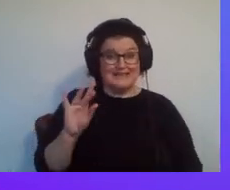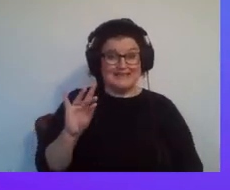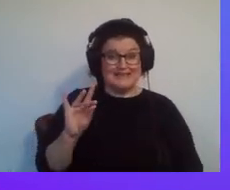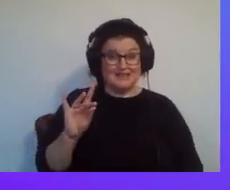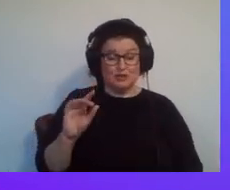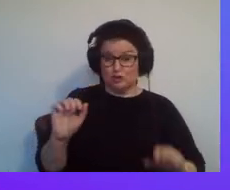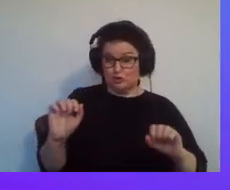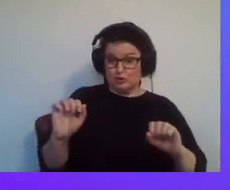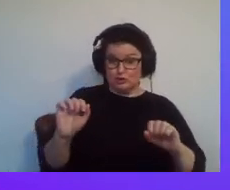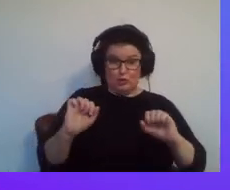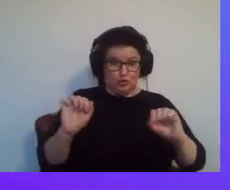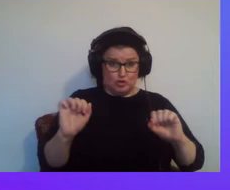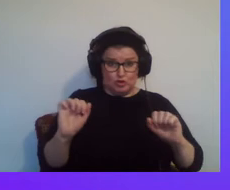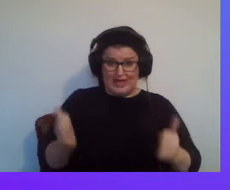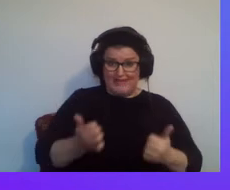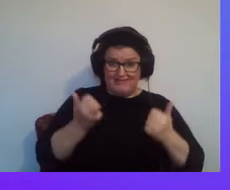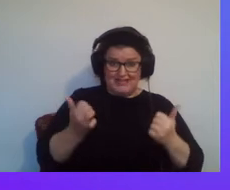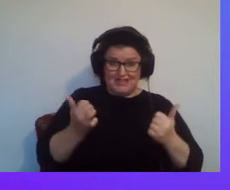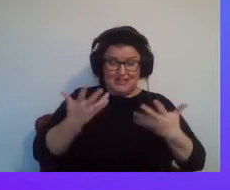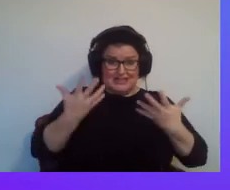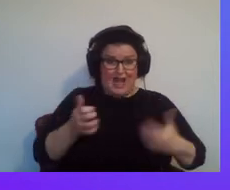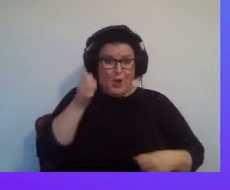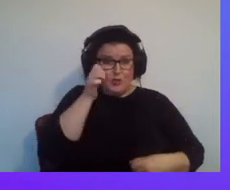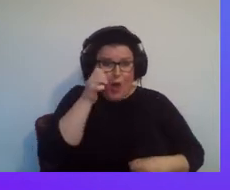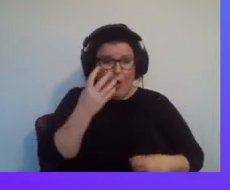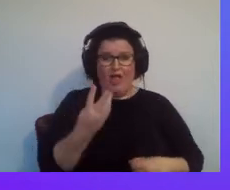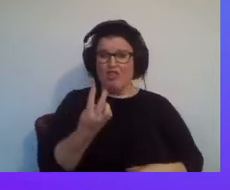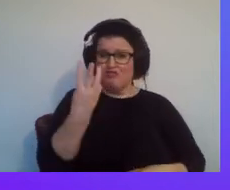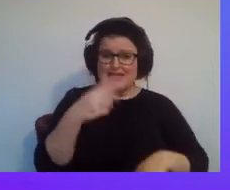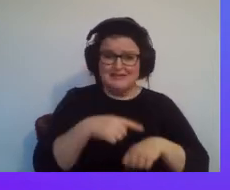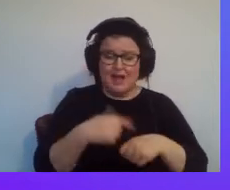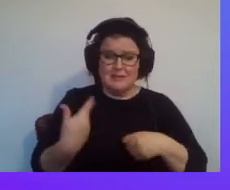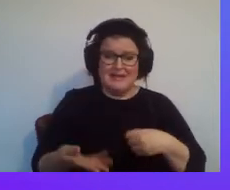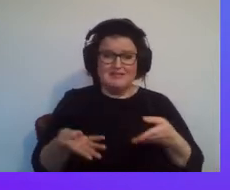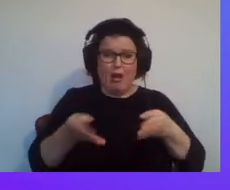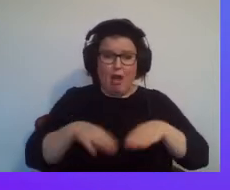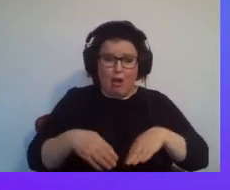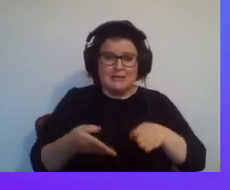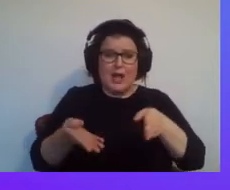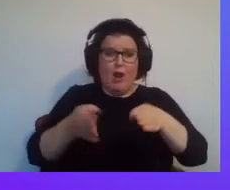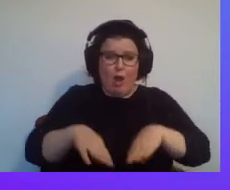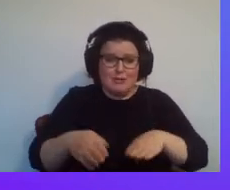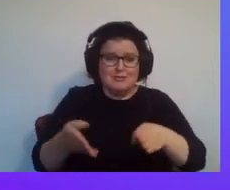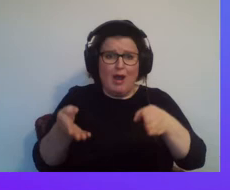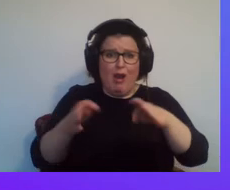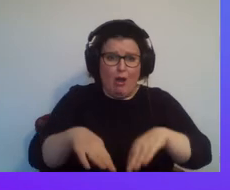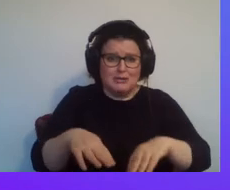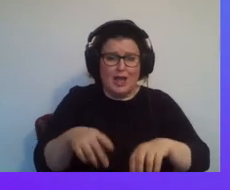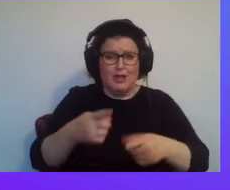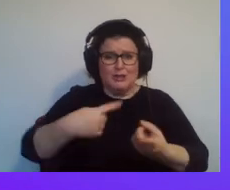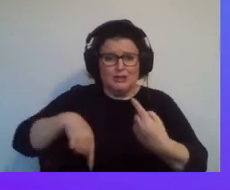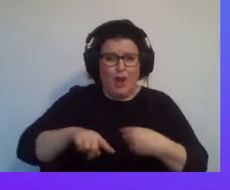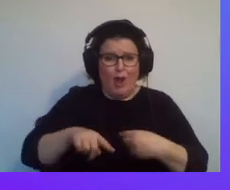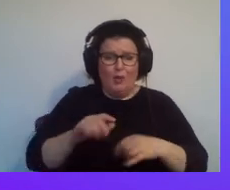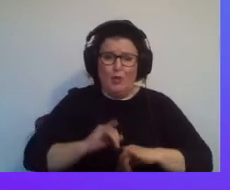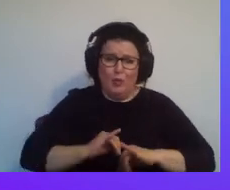third national lockdown to control this pandemic. This is serious and this is grave, and the pressure on communities,